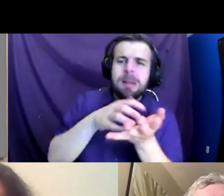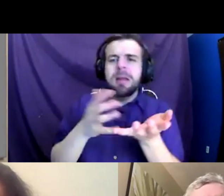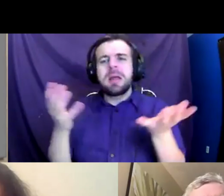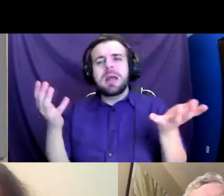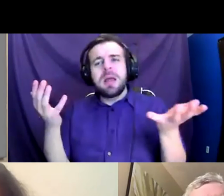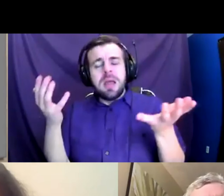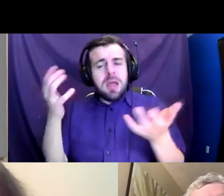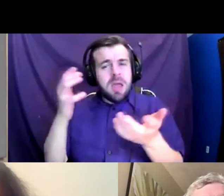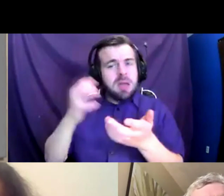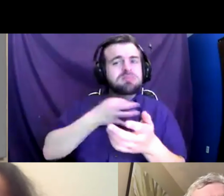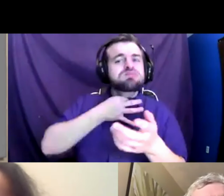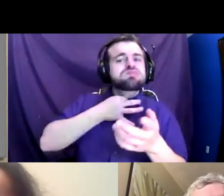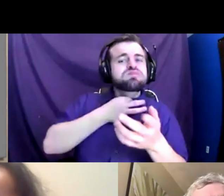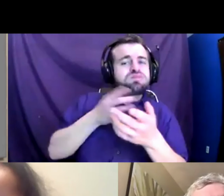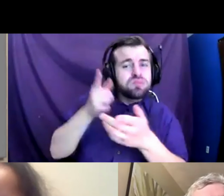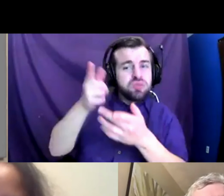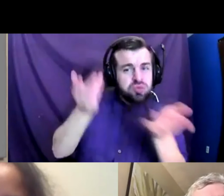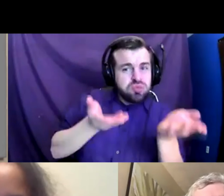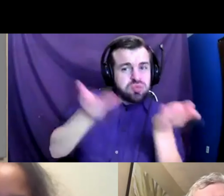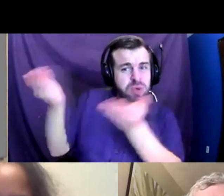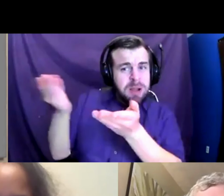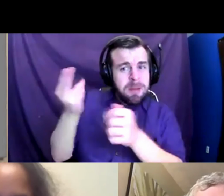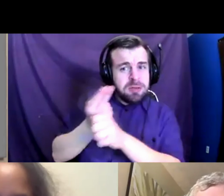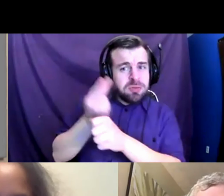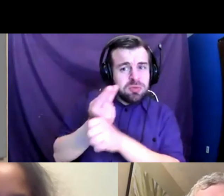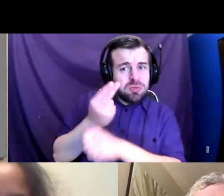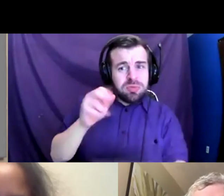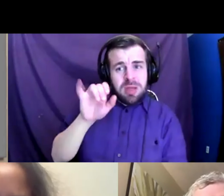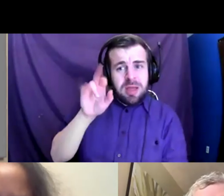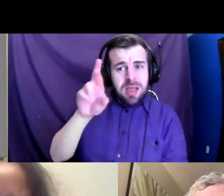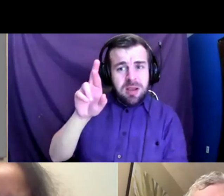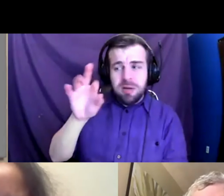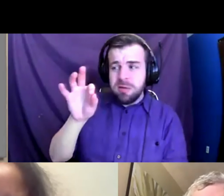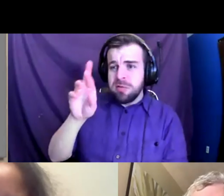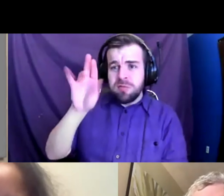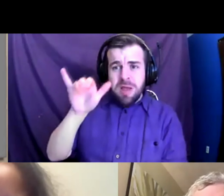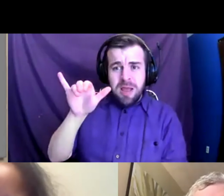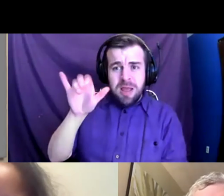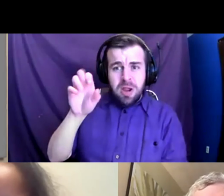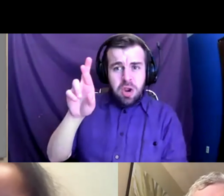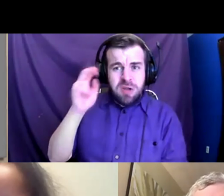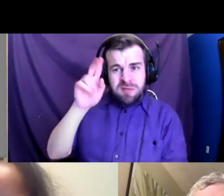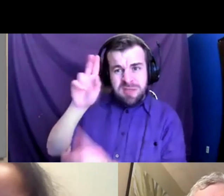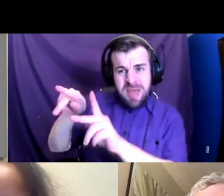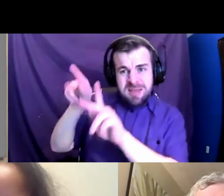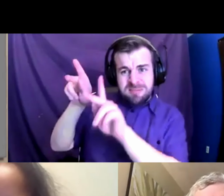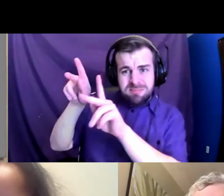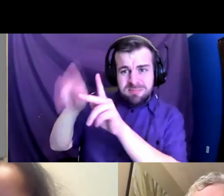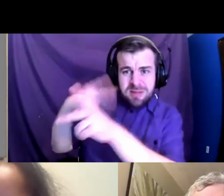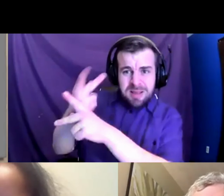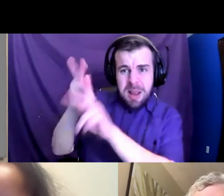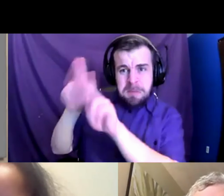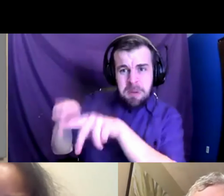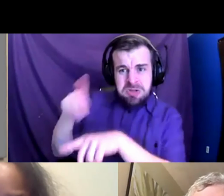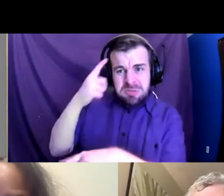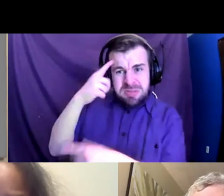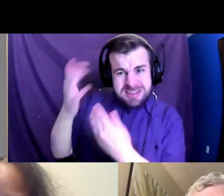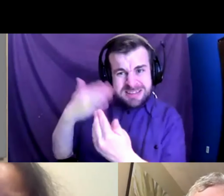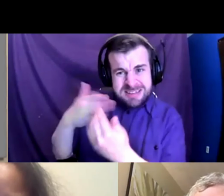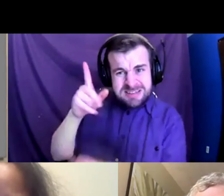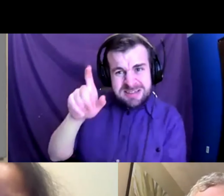would you recommend that to somebody like that? How easy is it for them would be to use? For